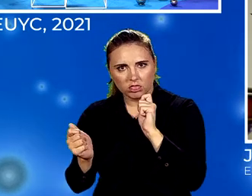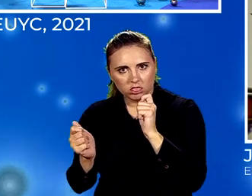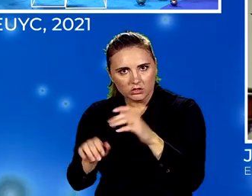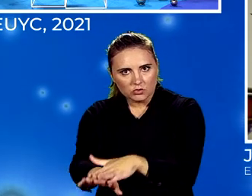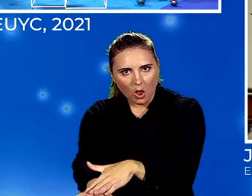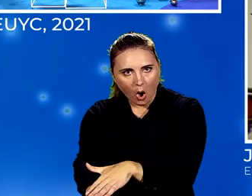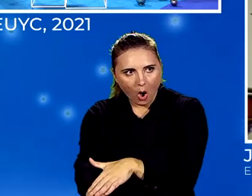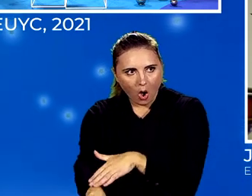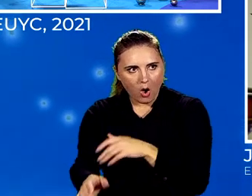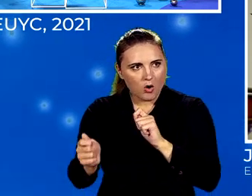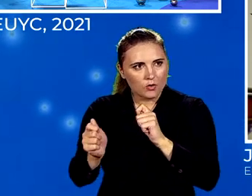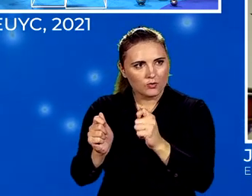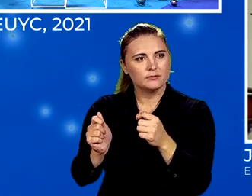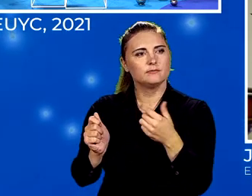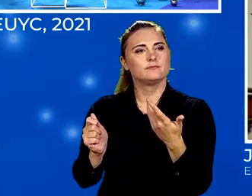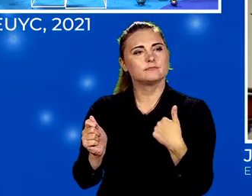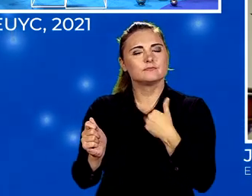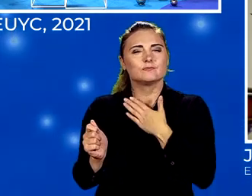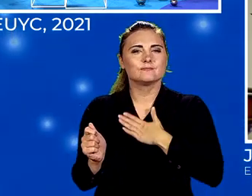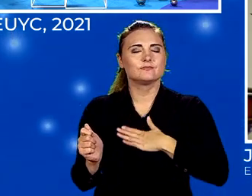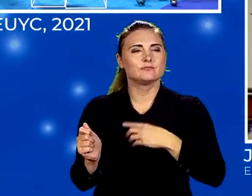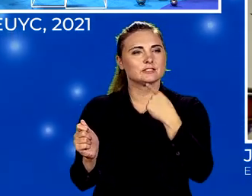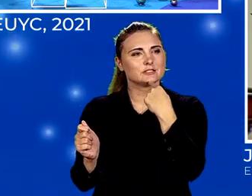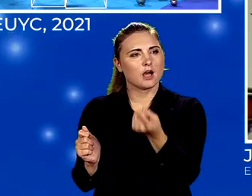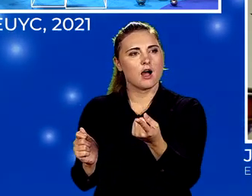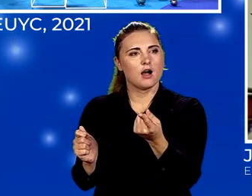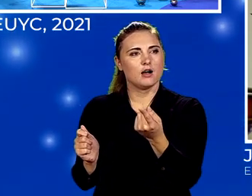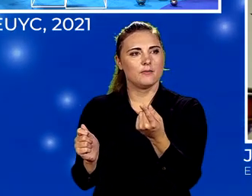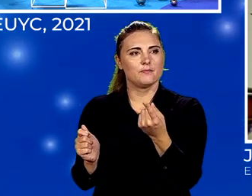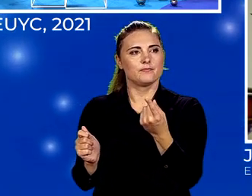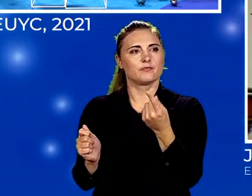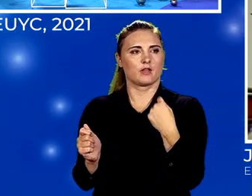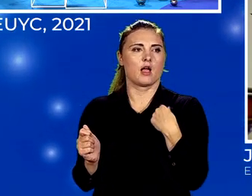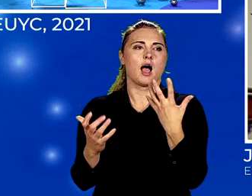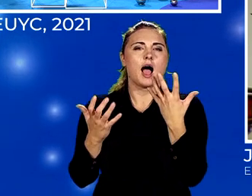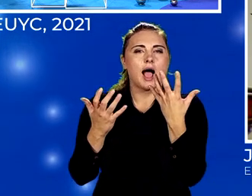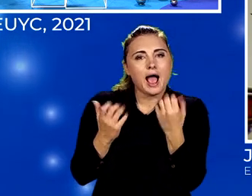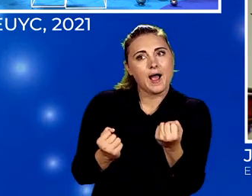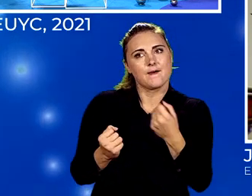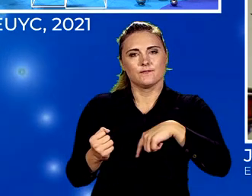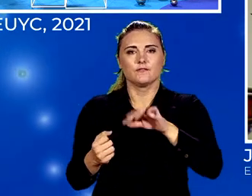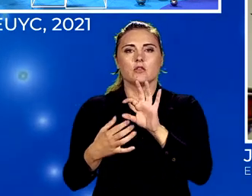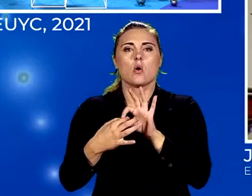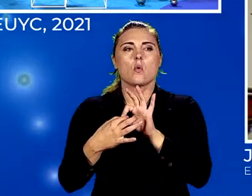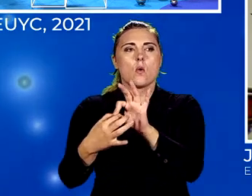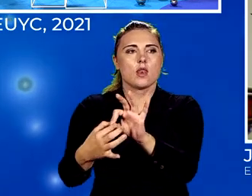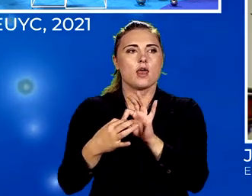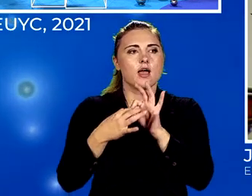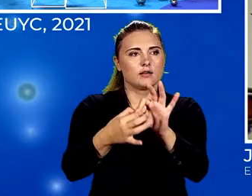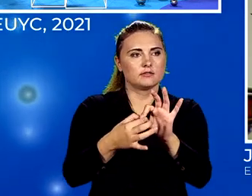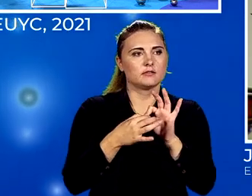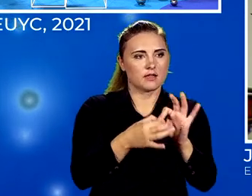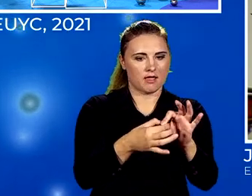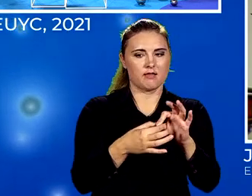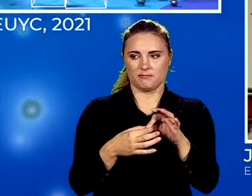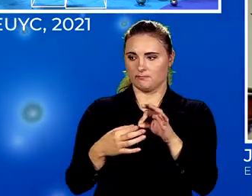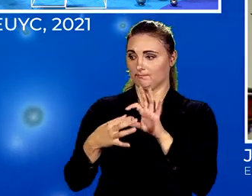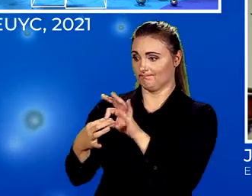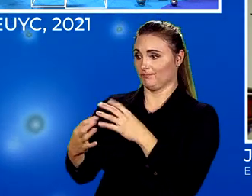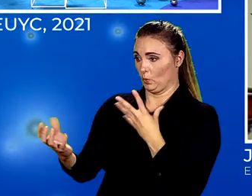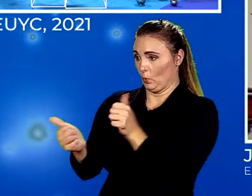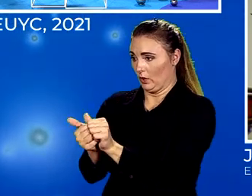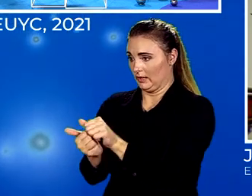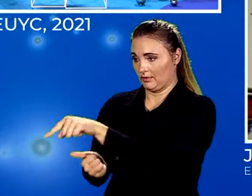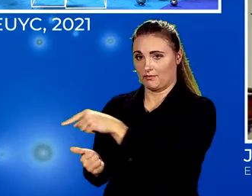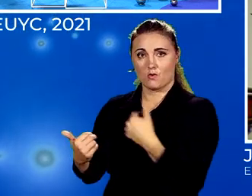say that by having participants and youth delegates as LC, change